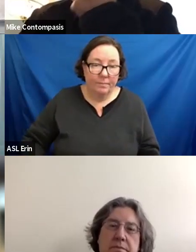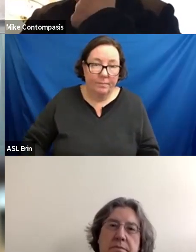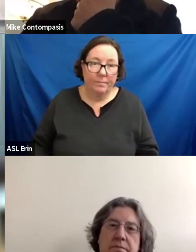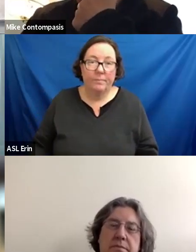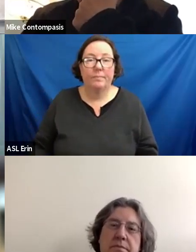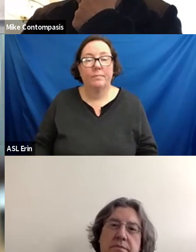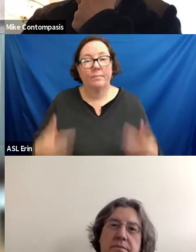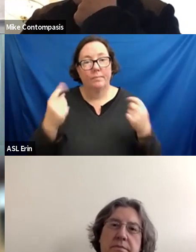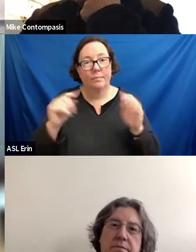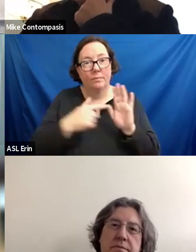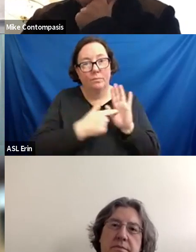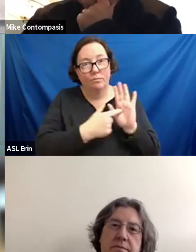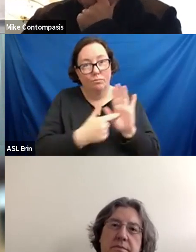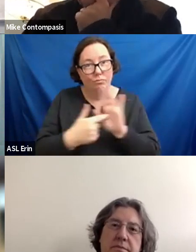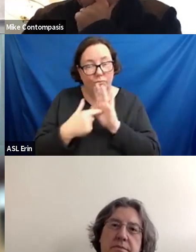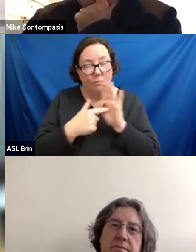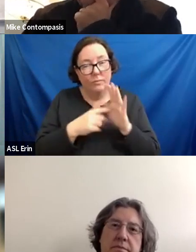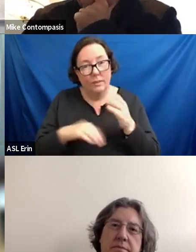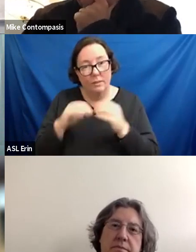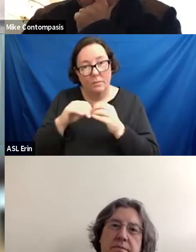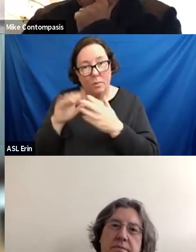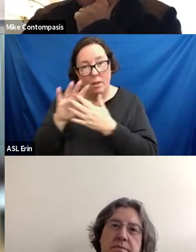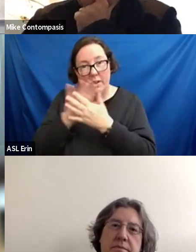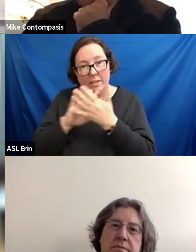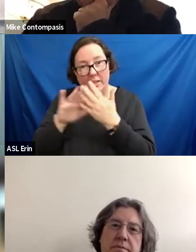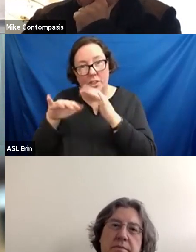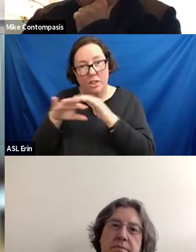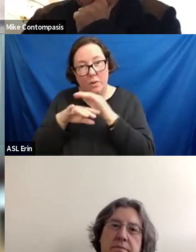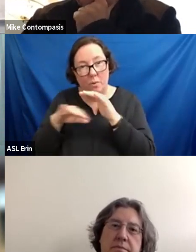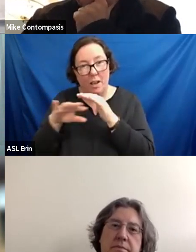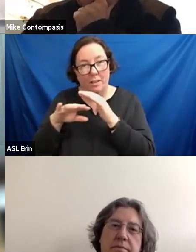to capture more nuanced